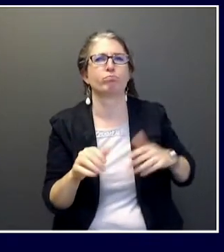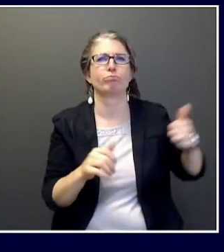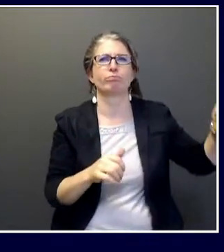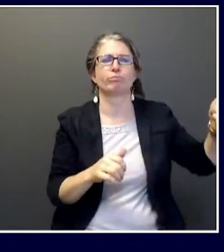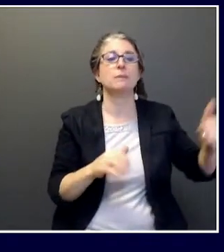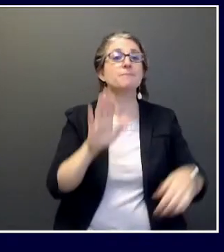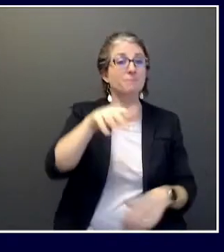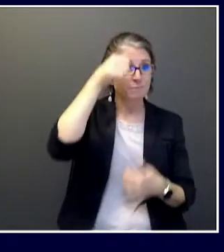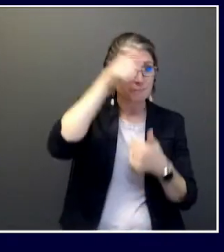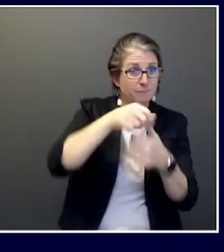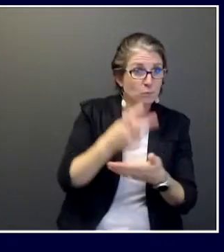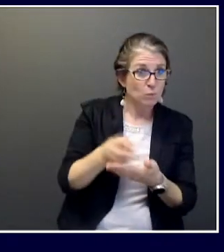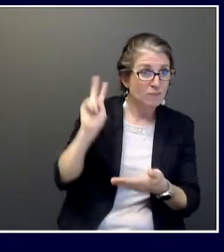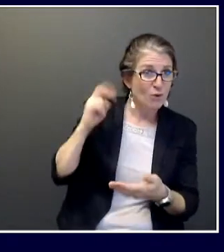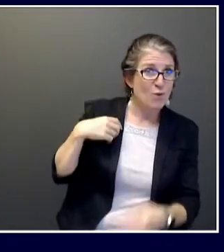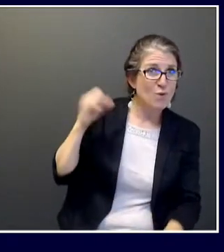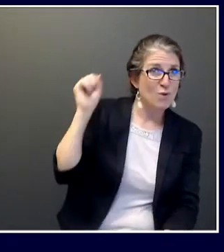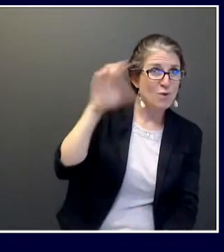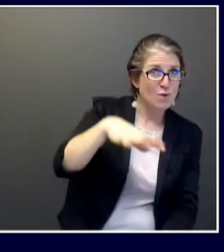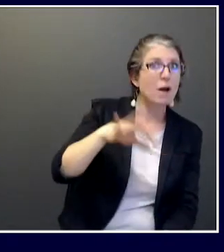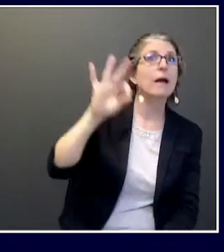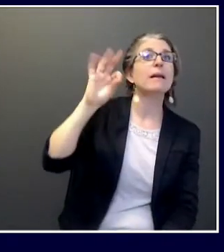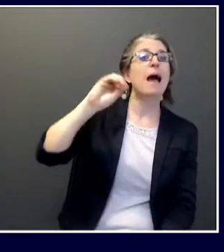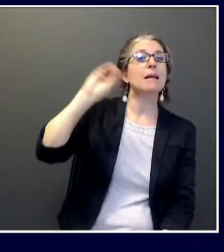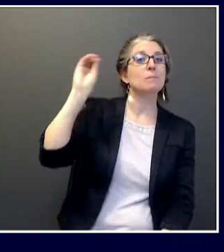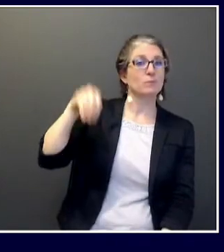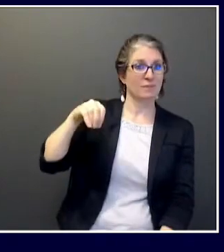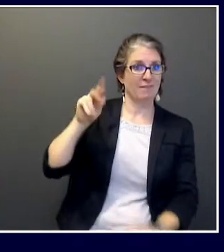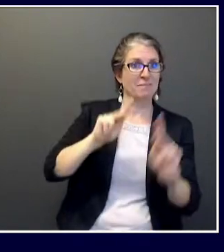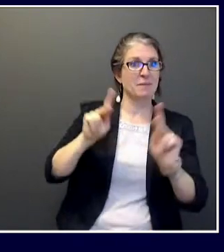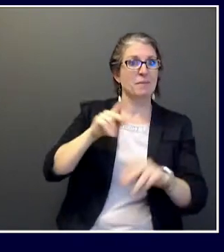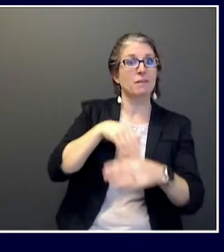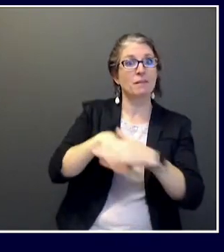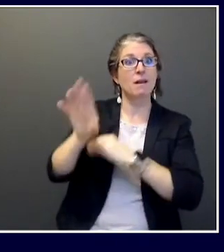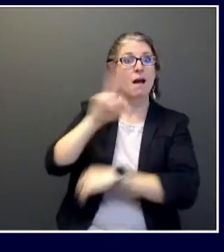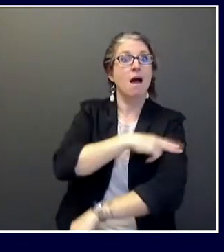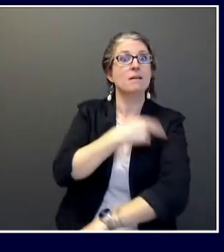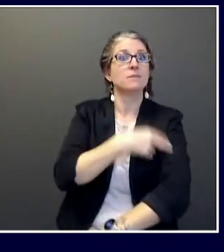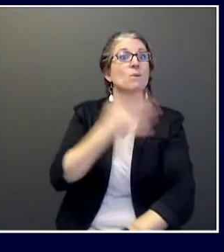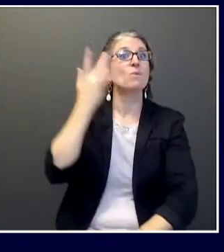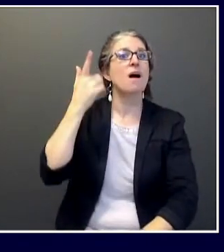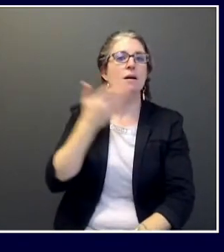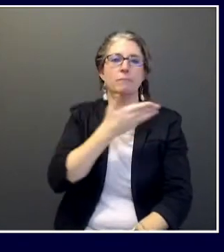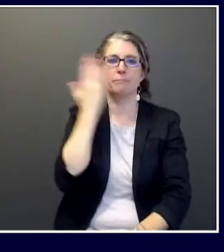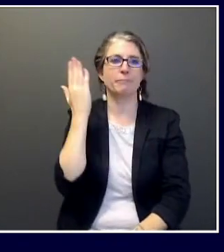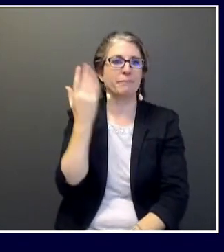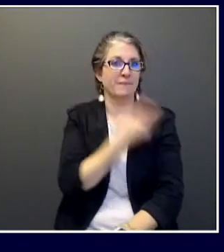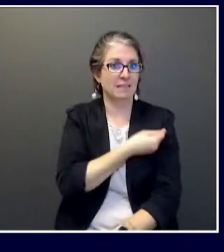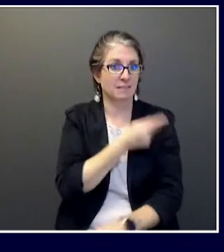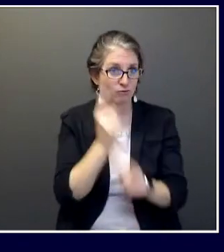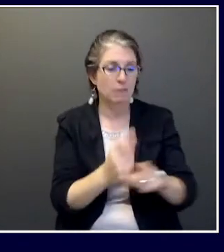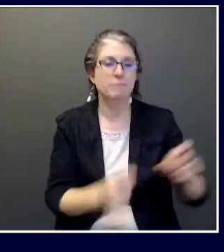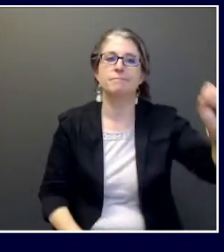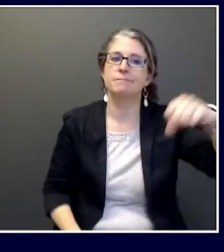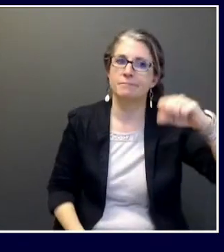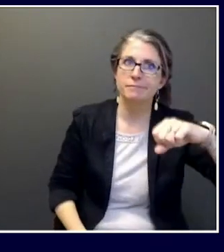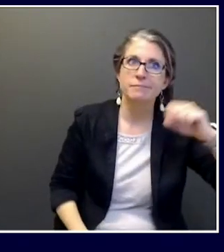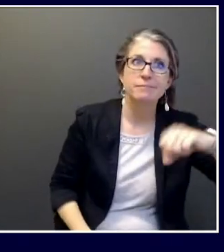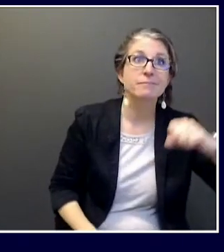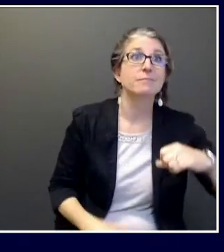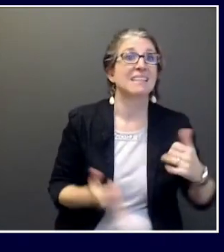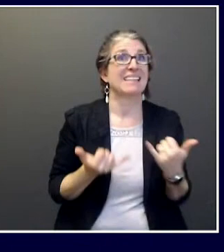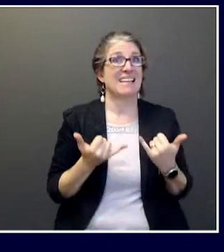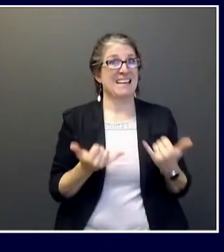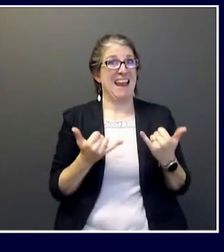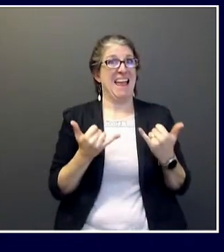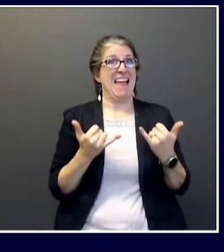90%-ish of the patients in the hospital were those who were unvaccinated. Now we're today talking about closer to 2/3, which is about 66%.